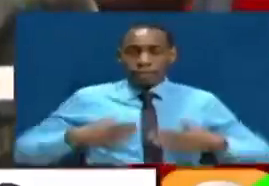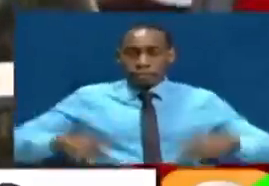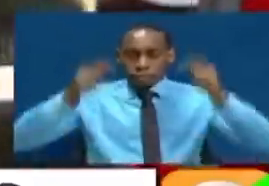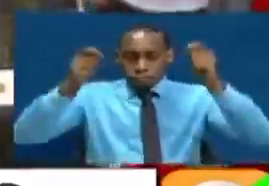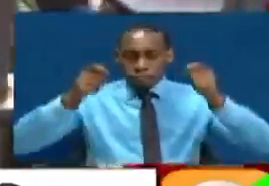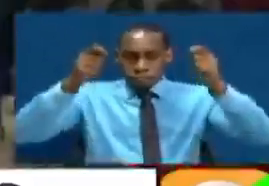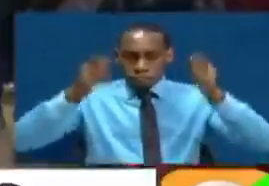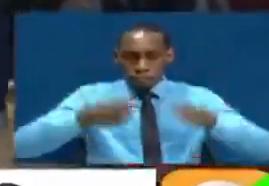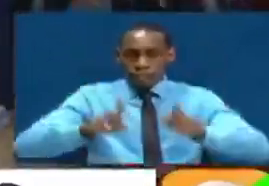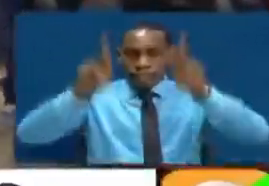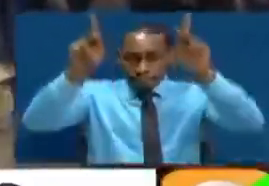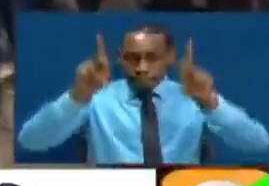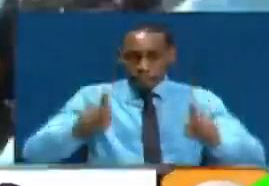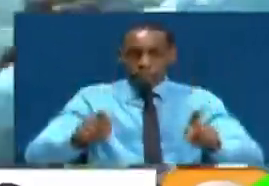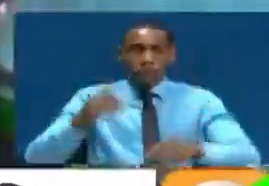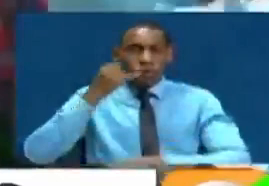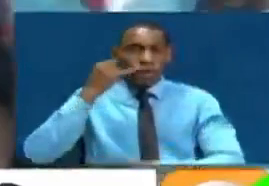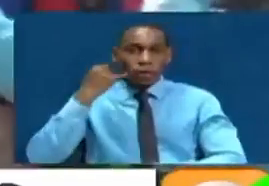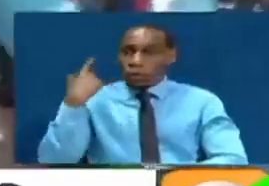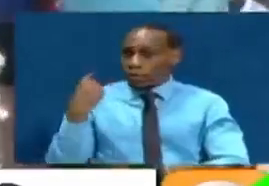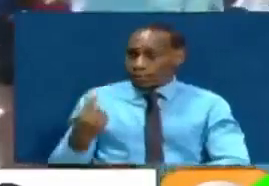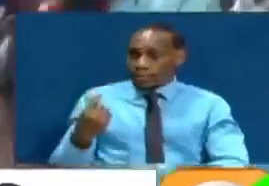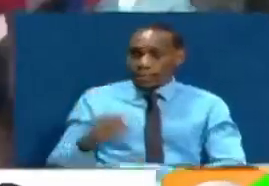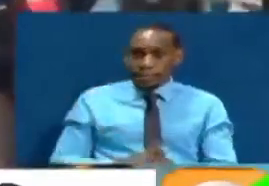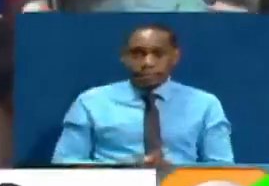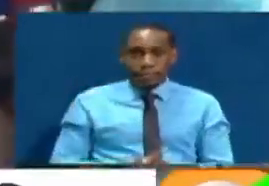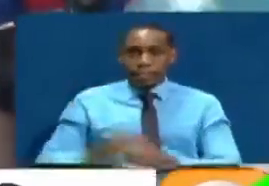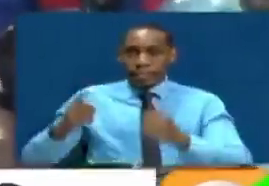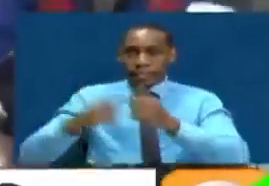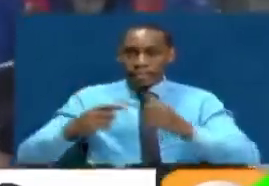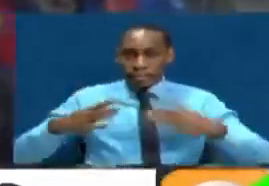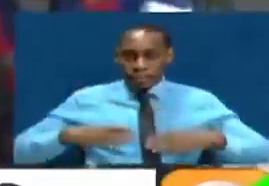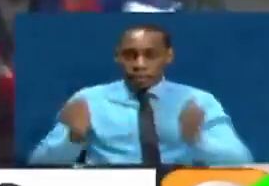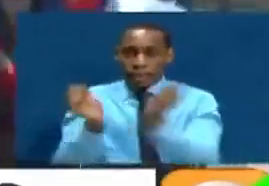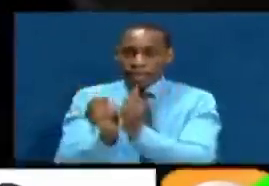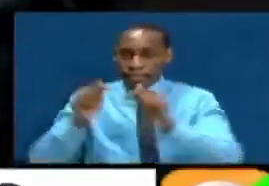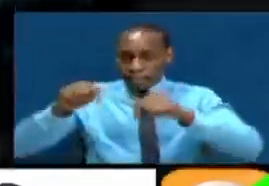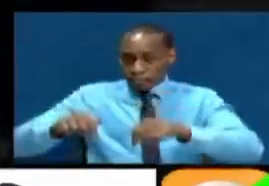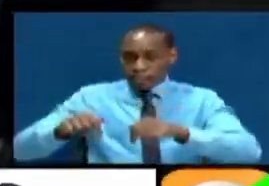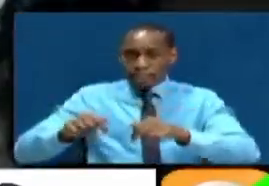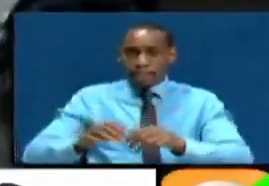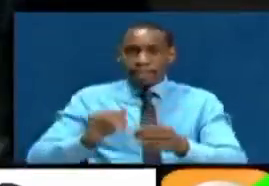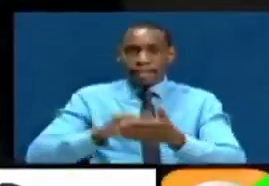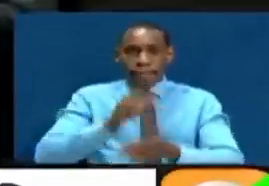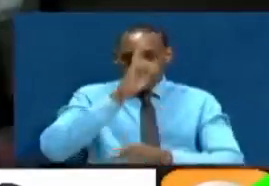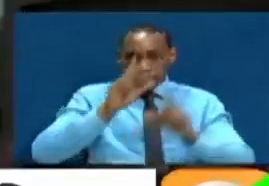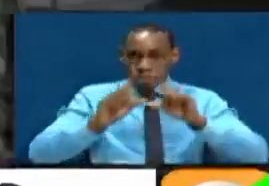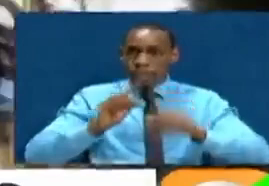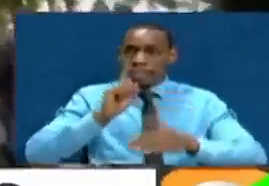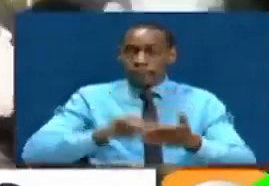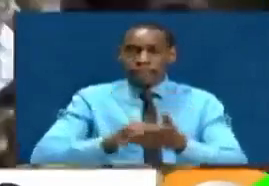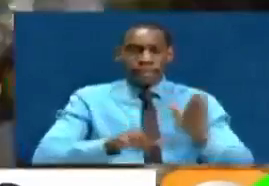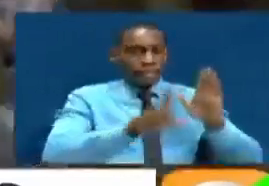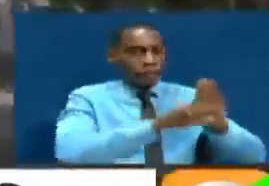Protesters took to the streets in Kisumu and Nakuru yesterday. At least 6 protesters were arrested today in what the police termed as